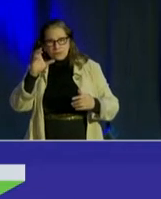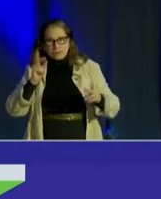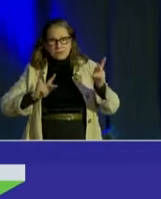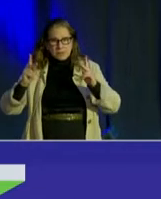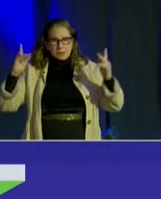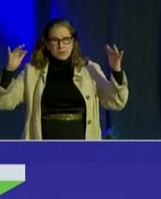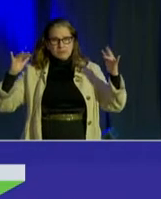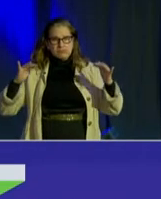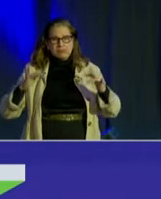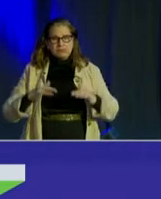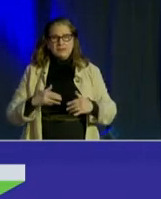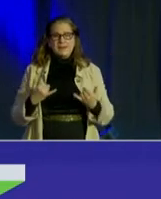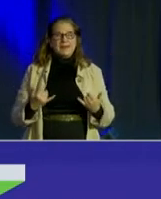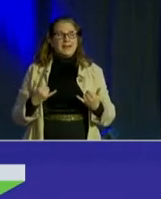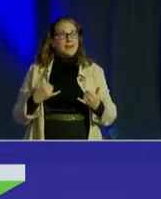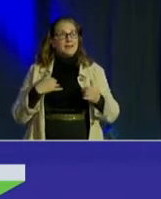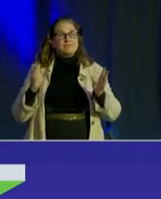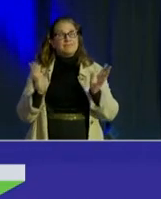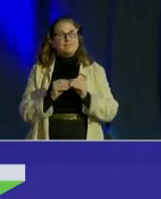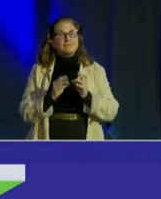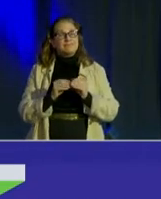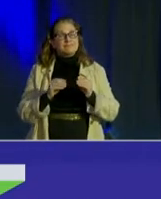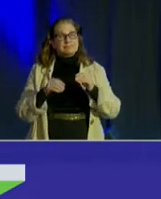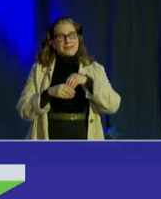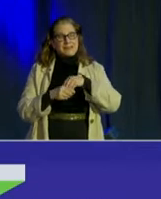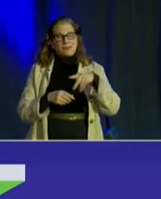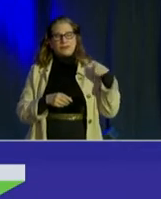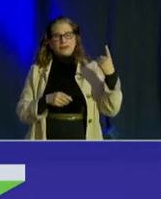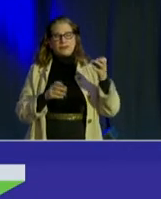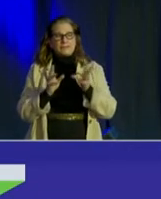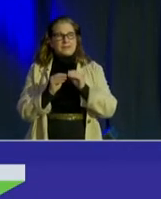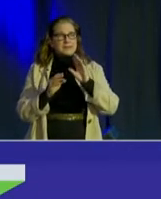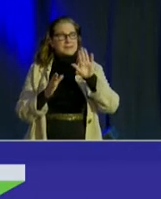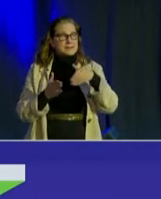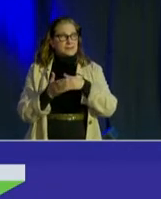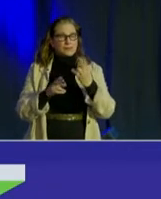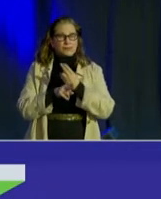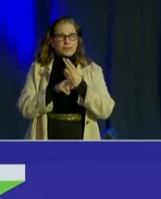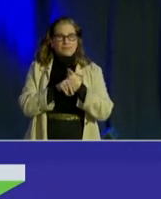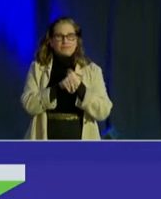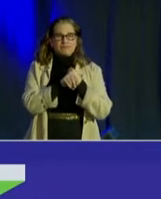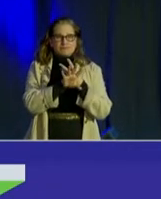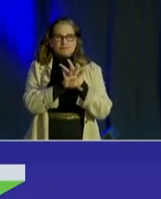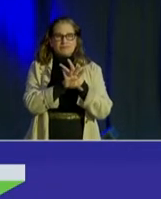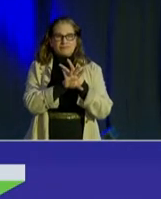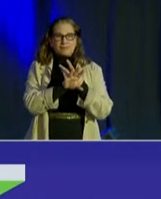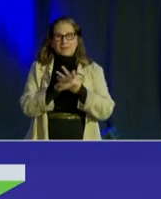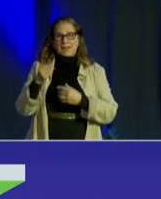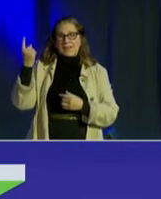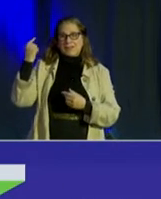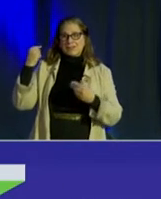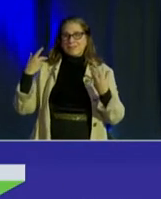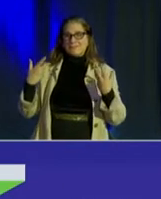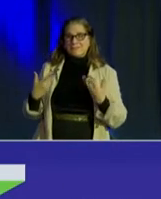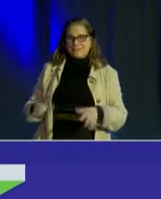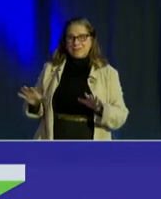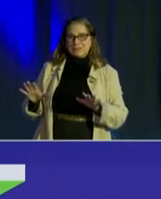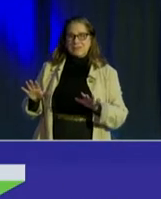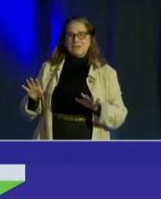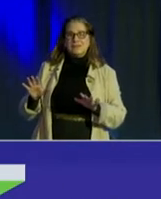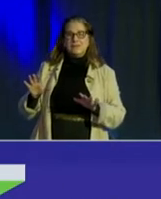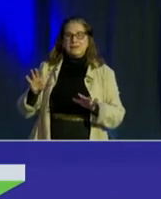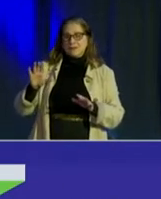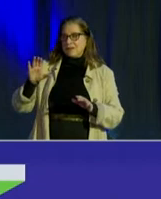center. When we talked to you last year, we already had our first case of COVID-19 in DC, but it hadn't